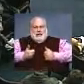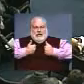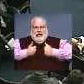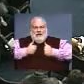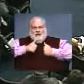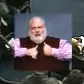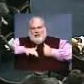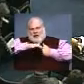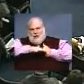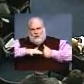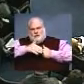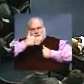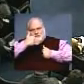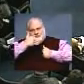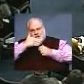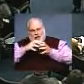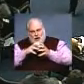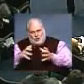Thank you very much.